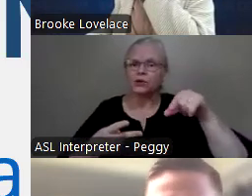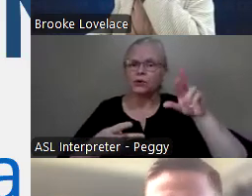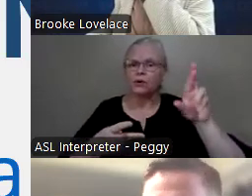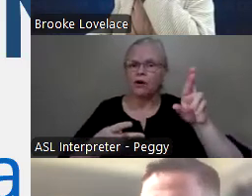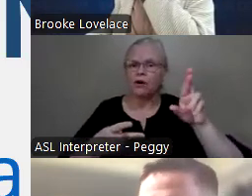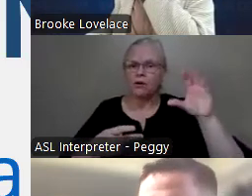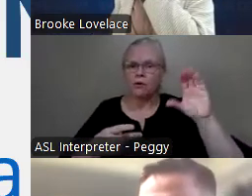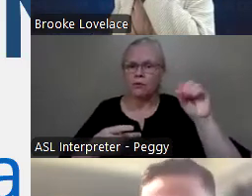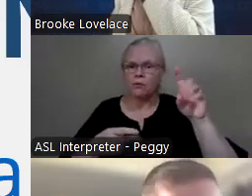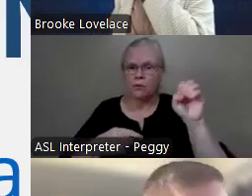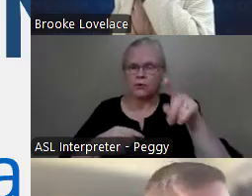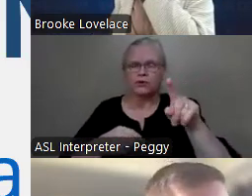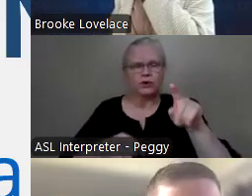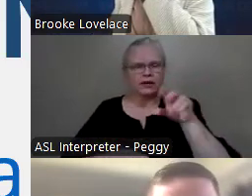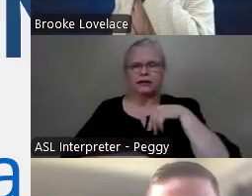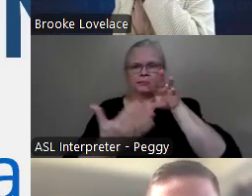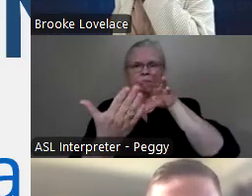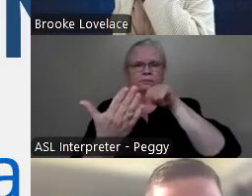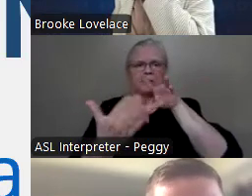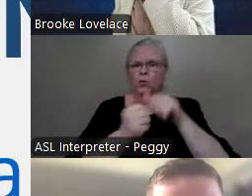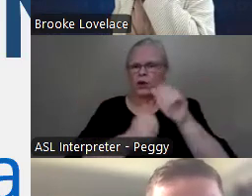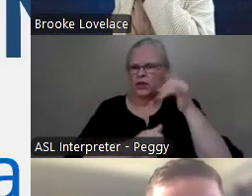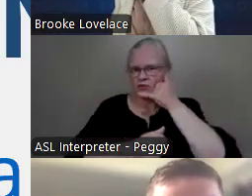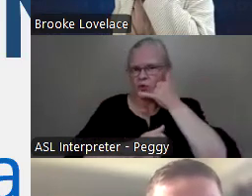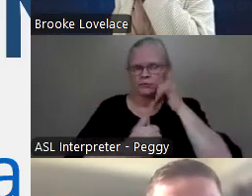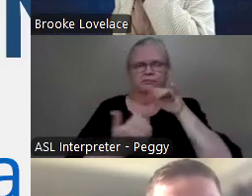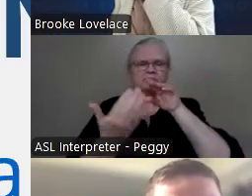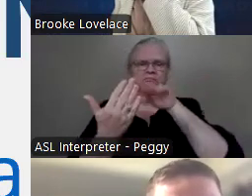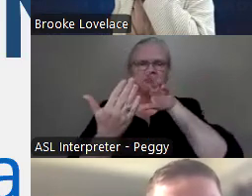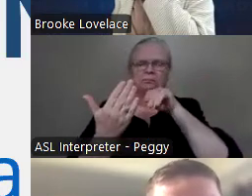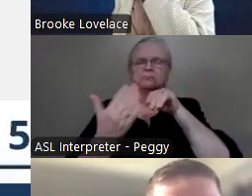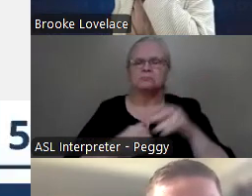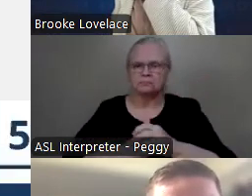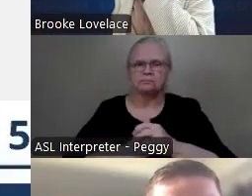you can scan, and that should take you to the plan.